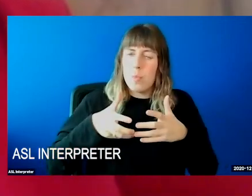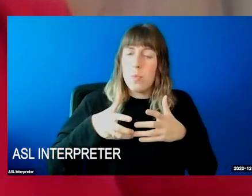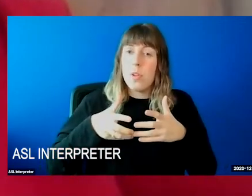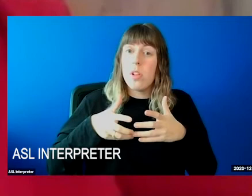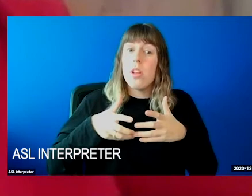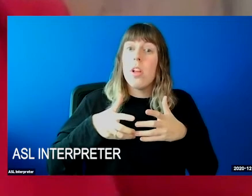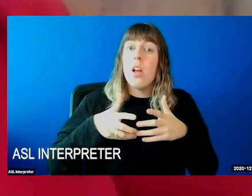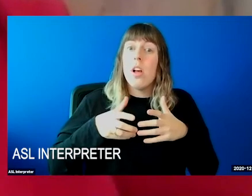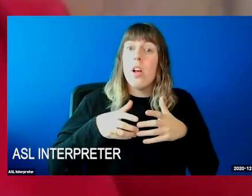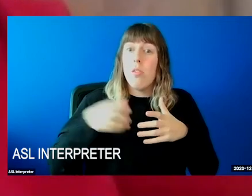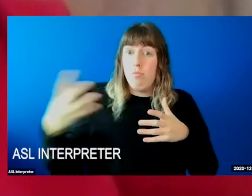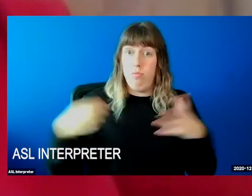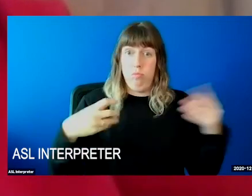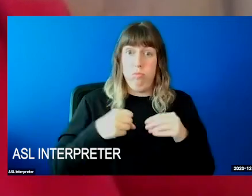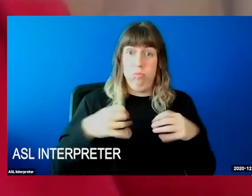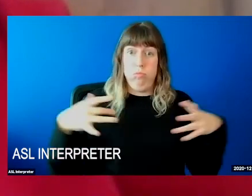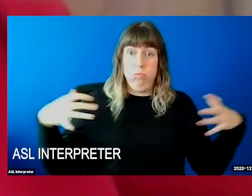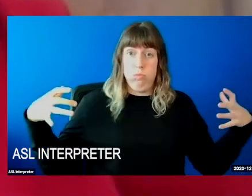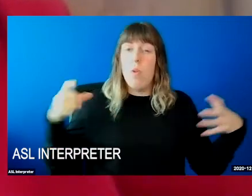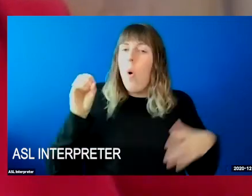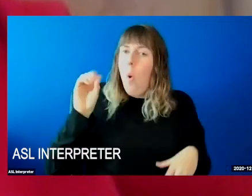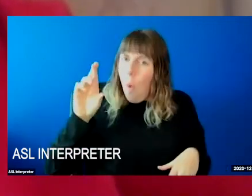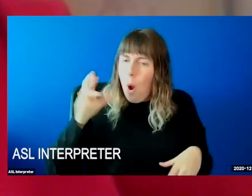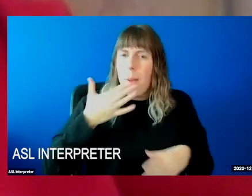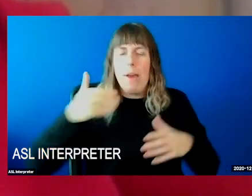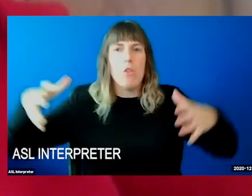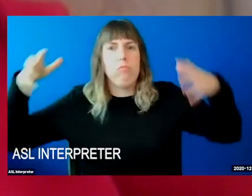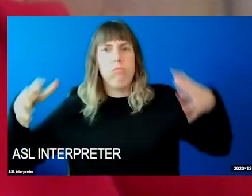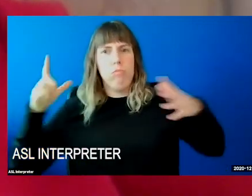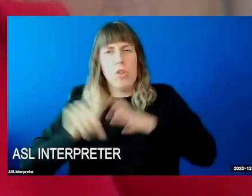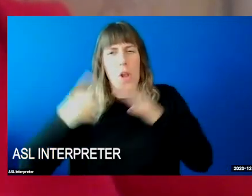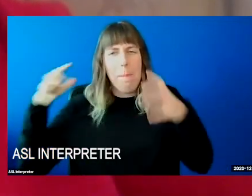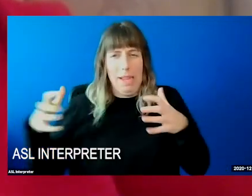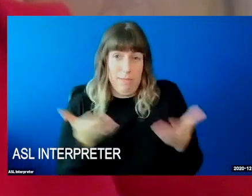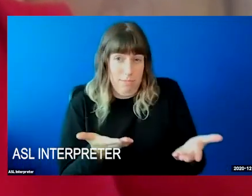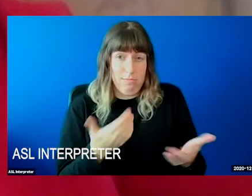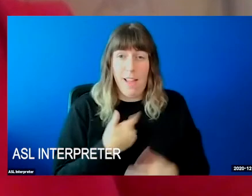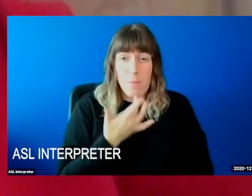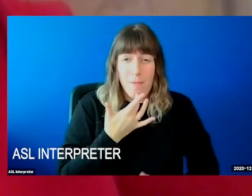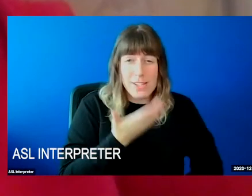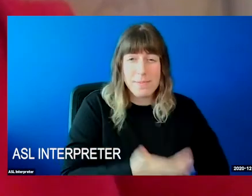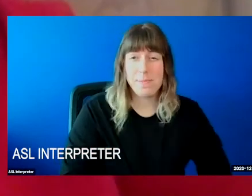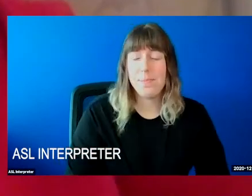then build out? Or does size matter in this process?